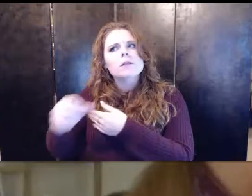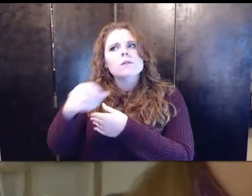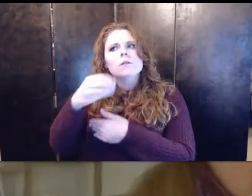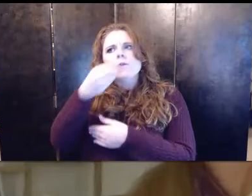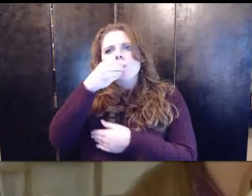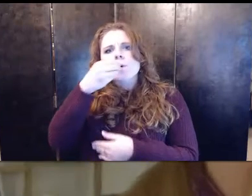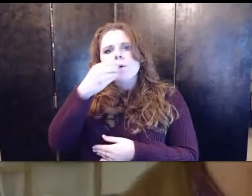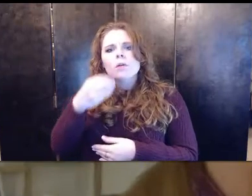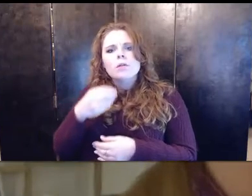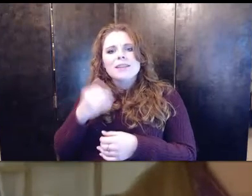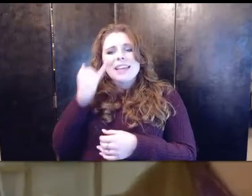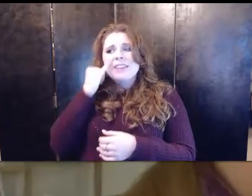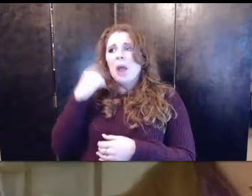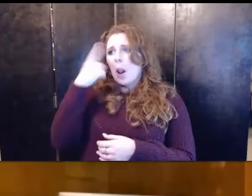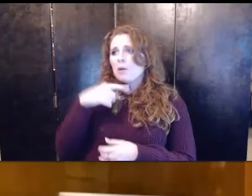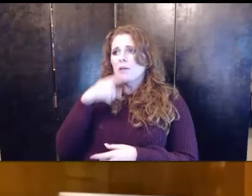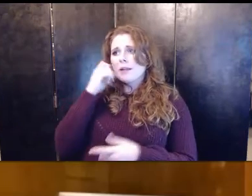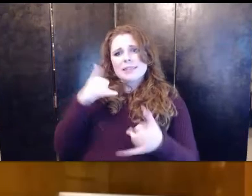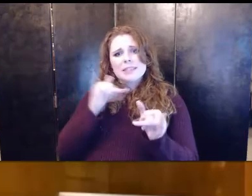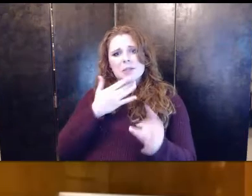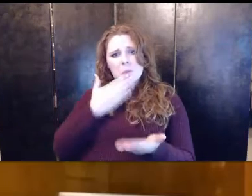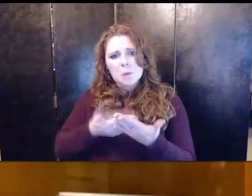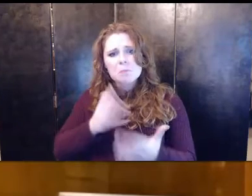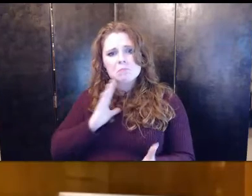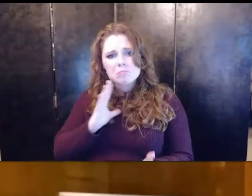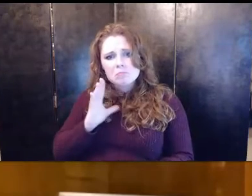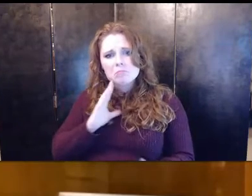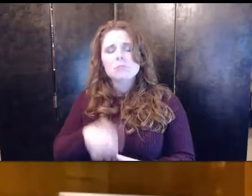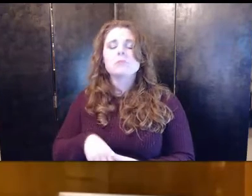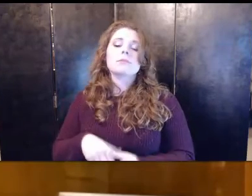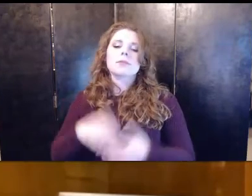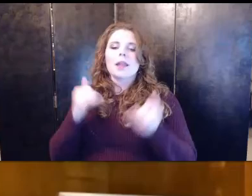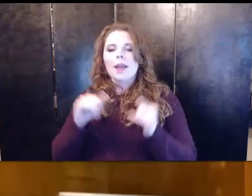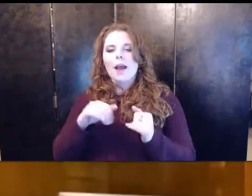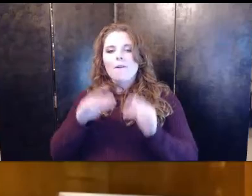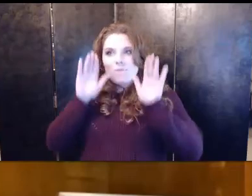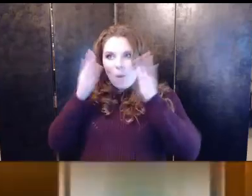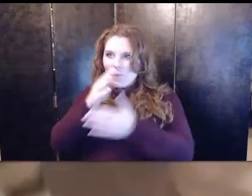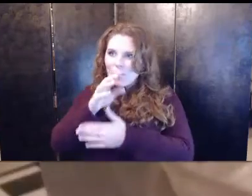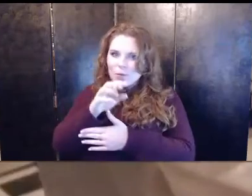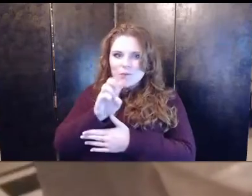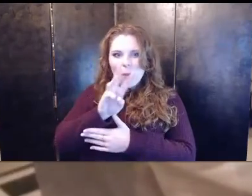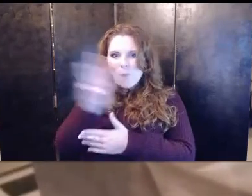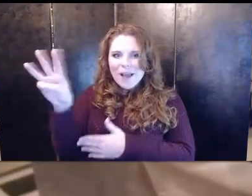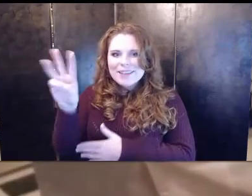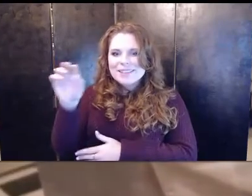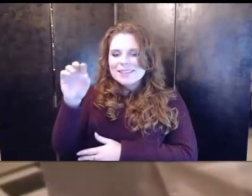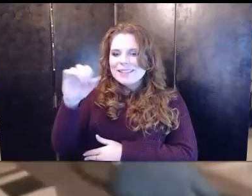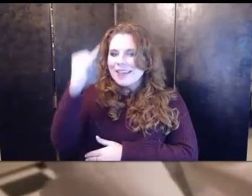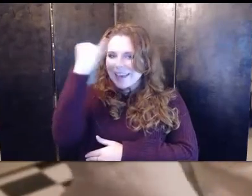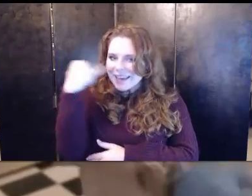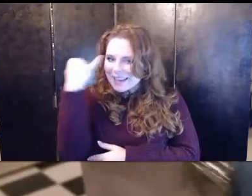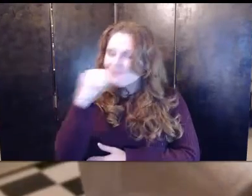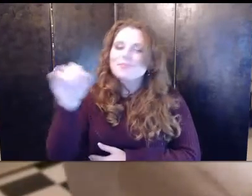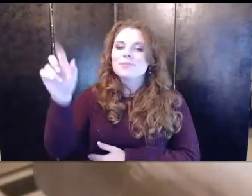the unwanted products. And moving westward now to Italy, the boot-shaped country was the